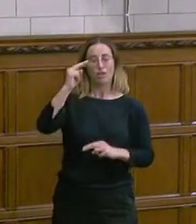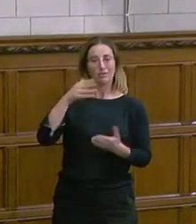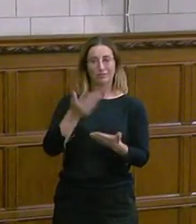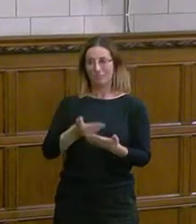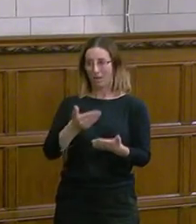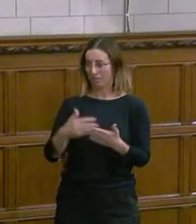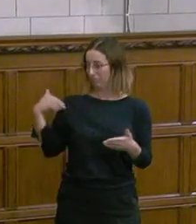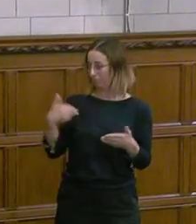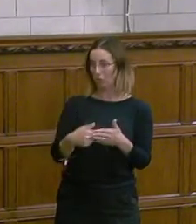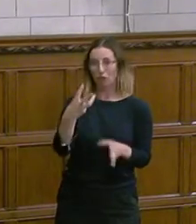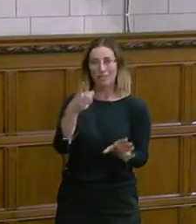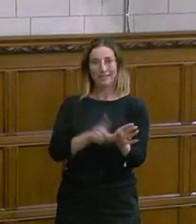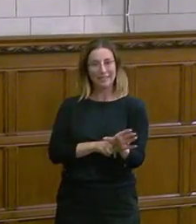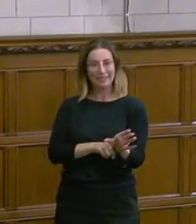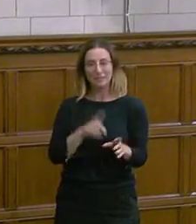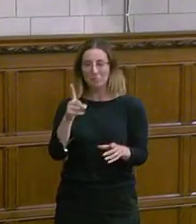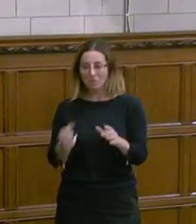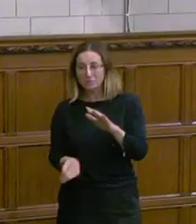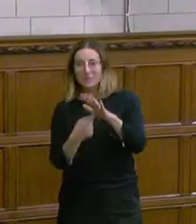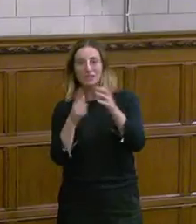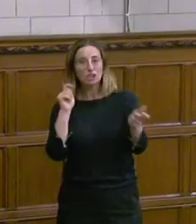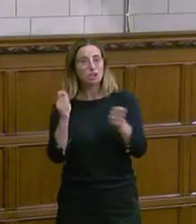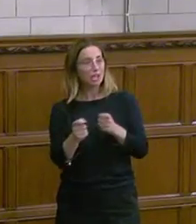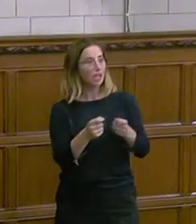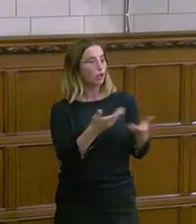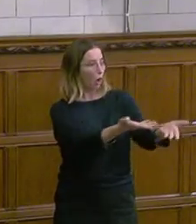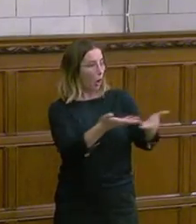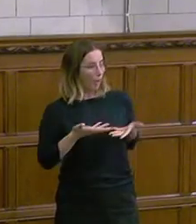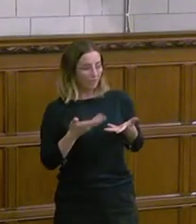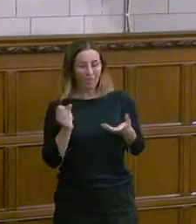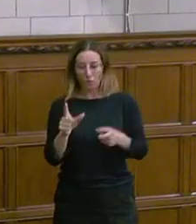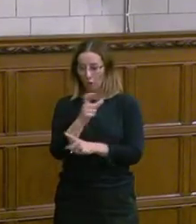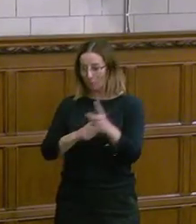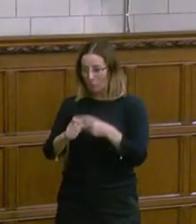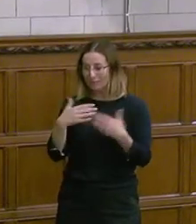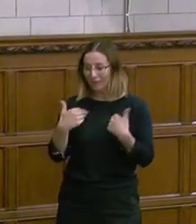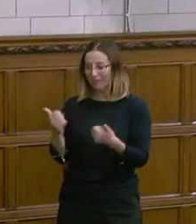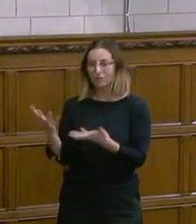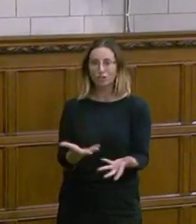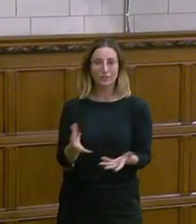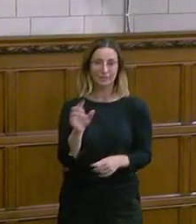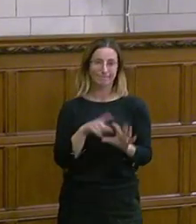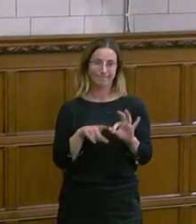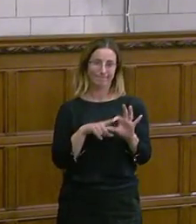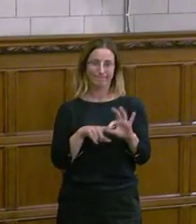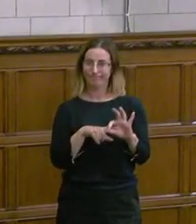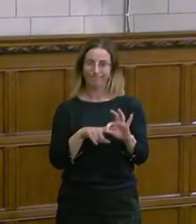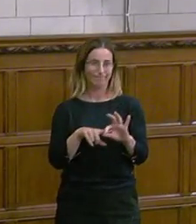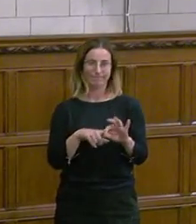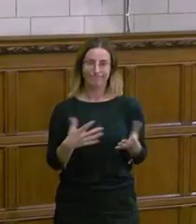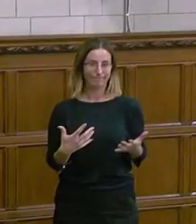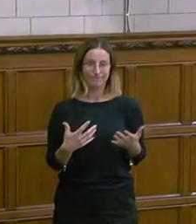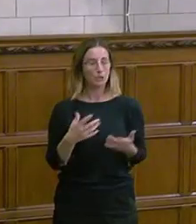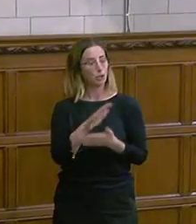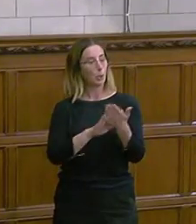last 3 years, but no significant change in the level of offer for community health services. This will